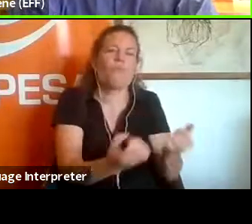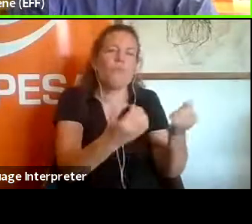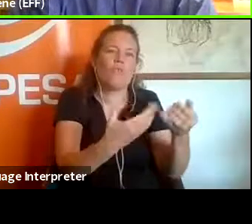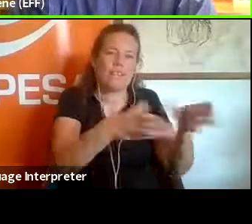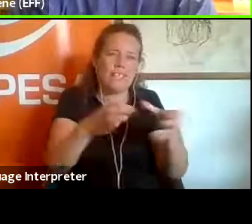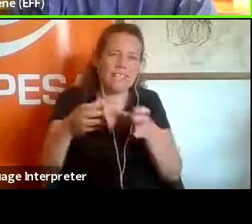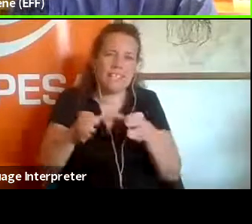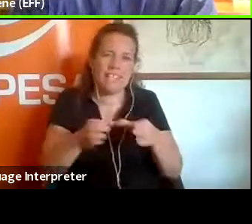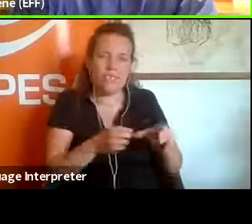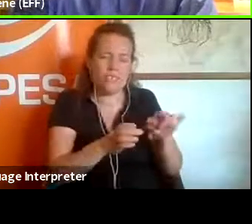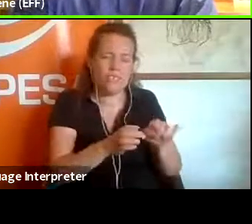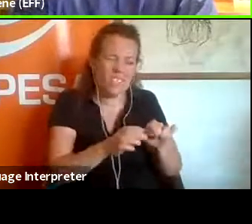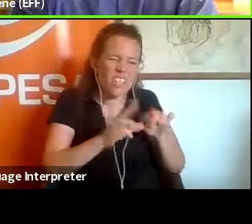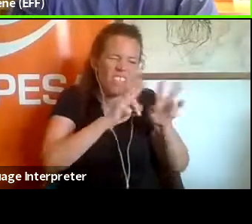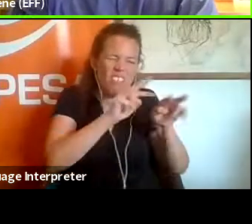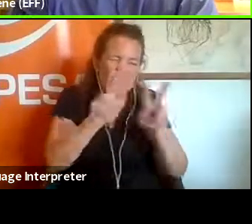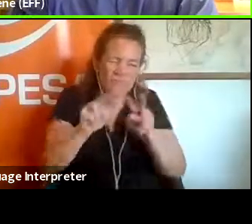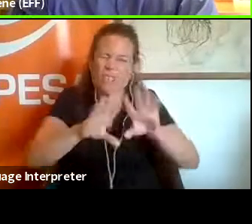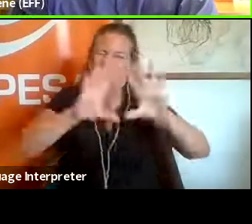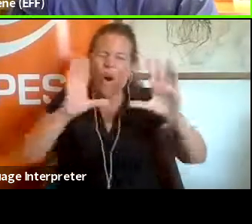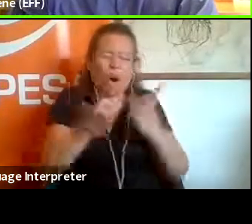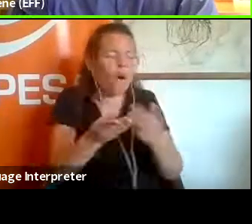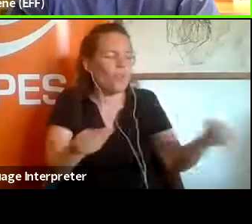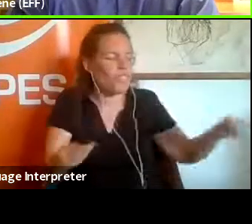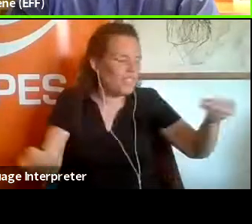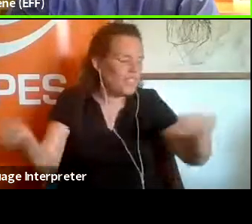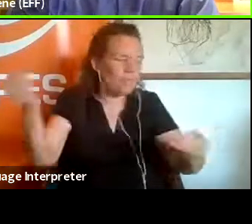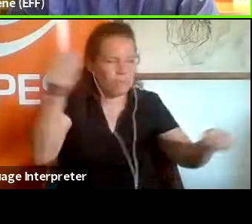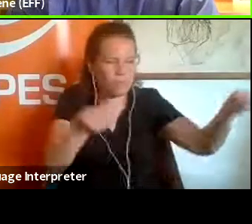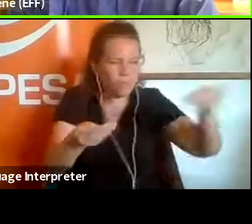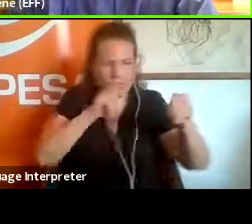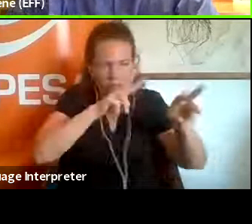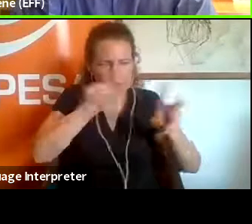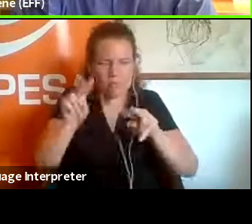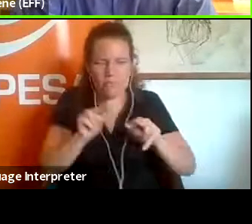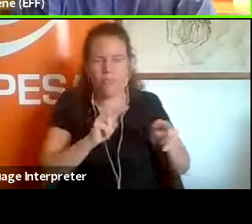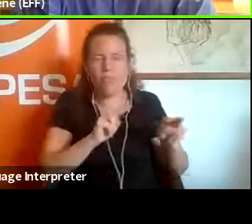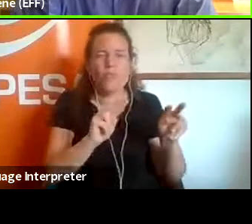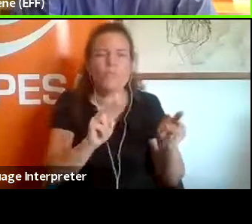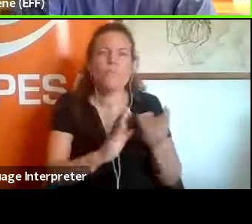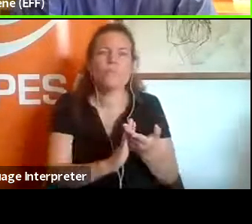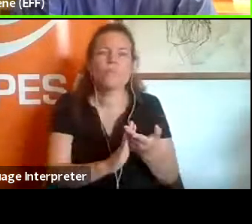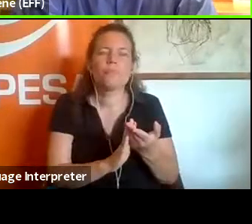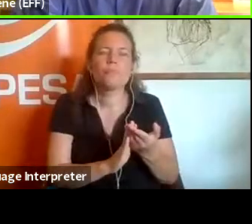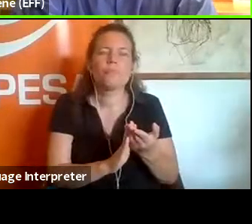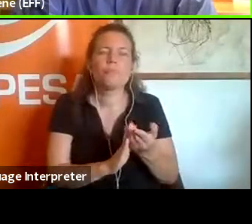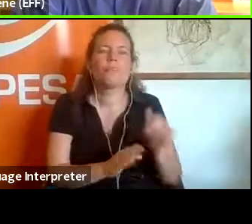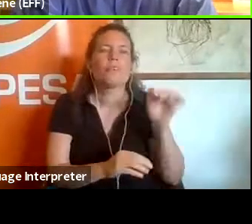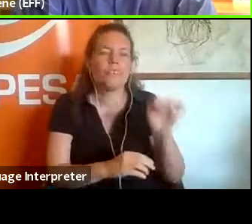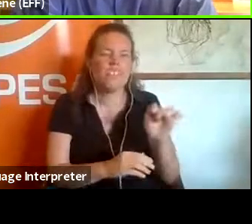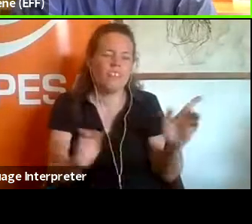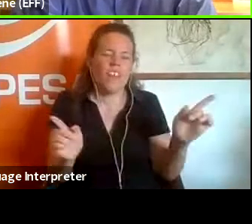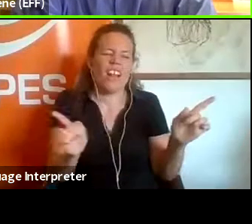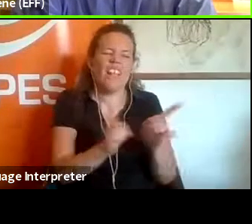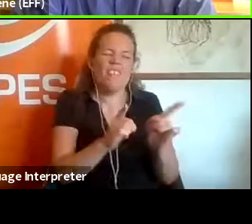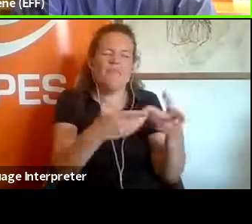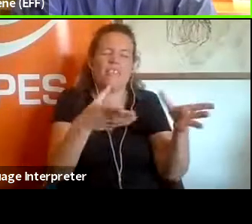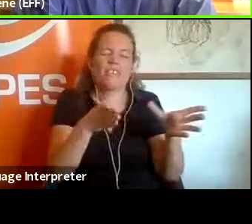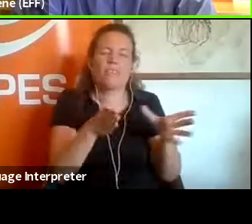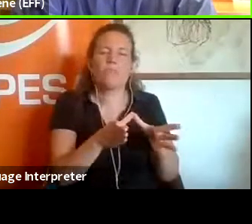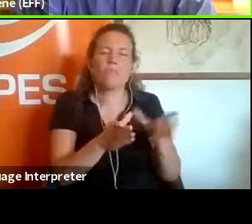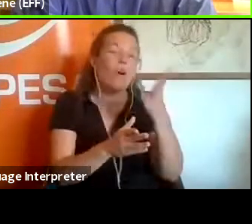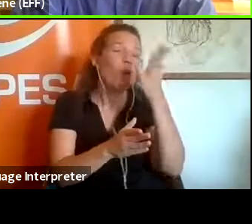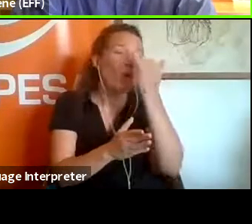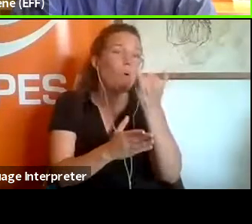reviewed all the inputs that went in. This was a limited group only